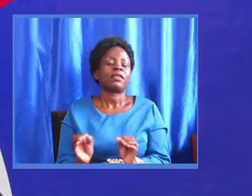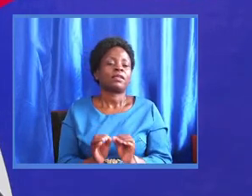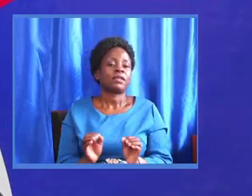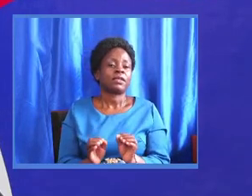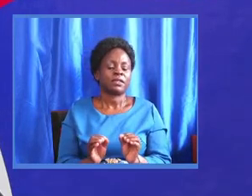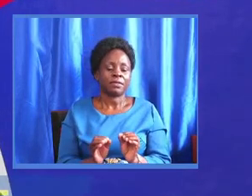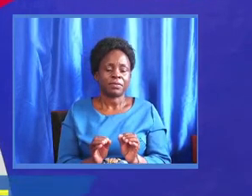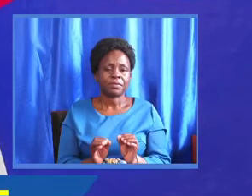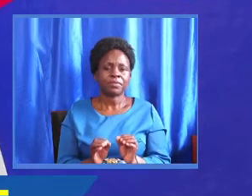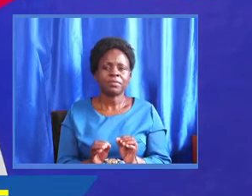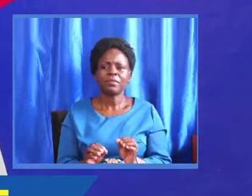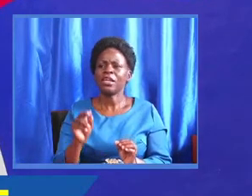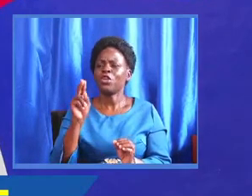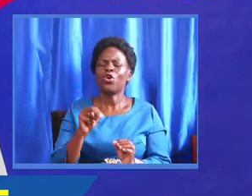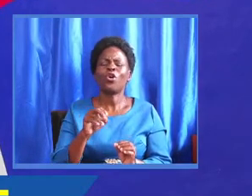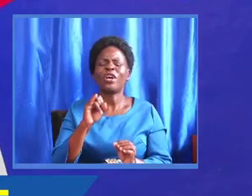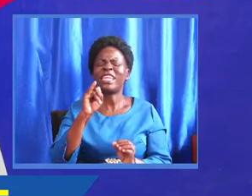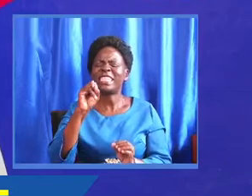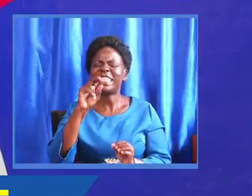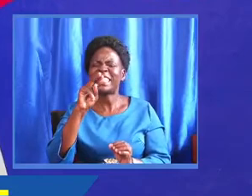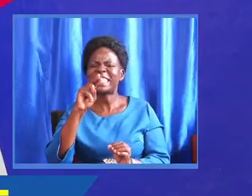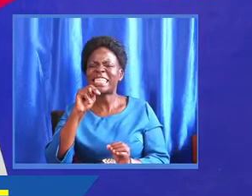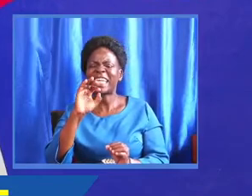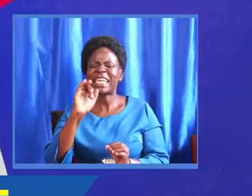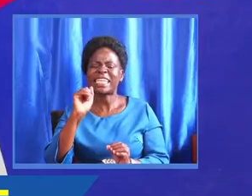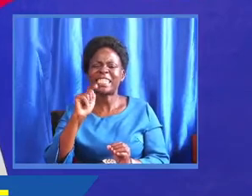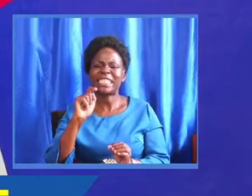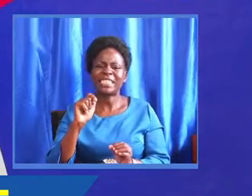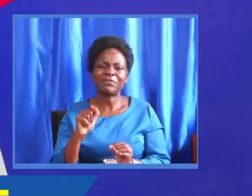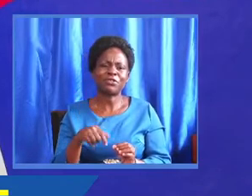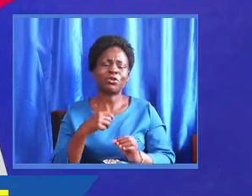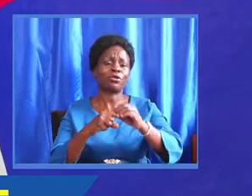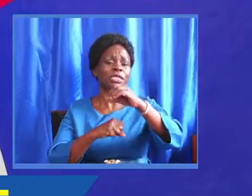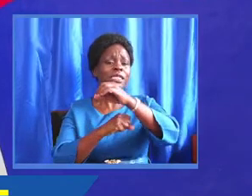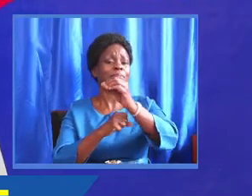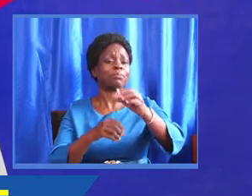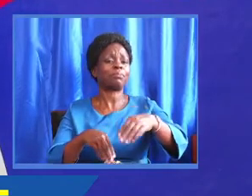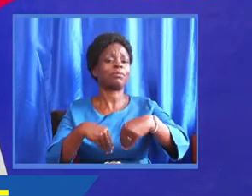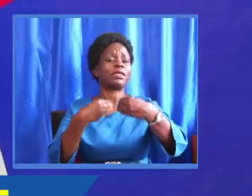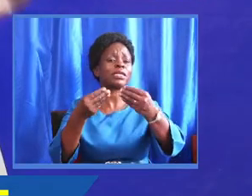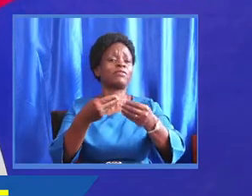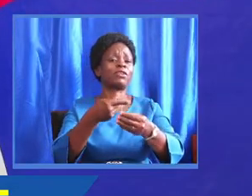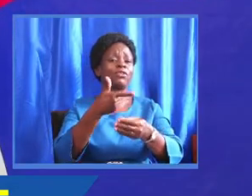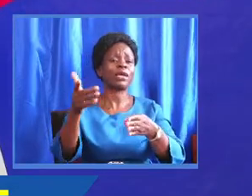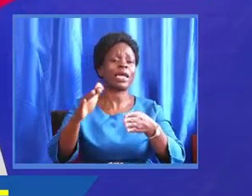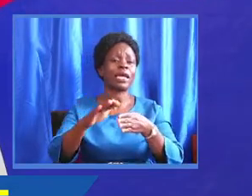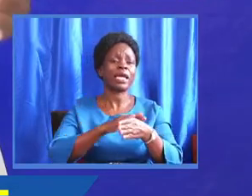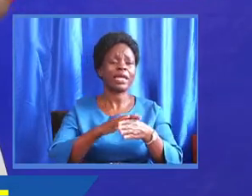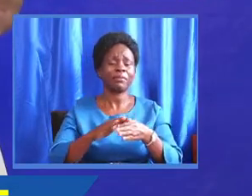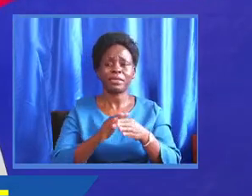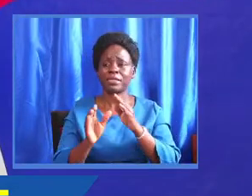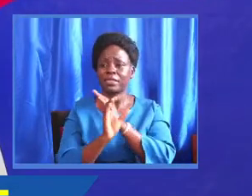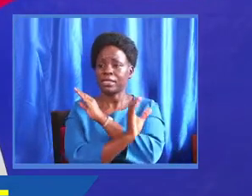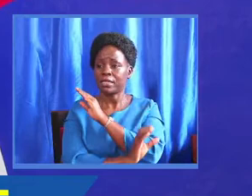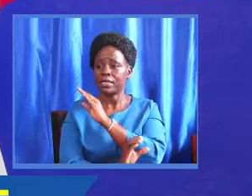there's no incentives or support given to any businesses in this